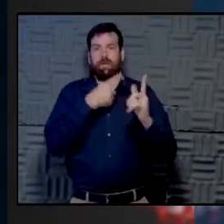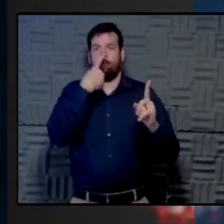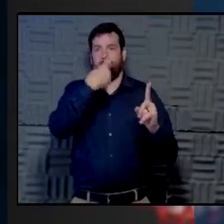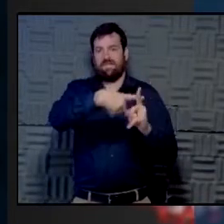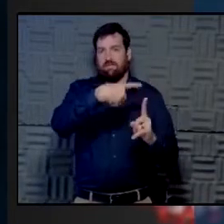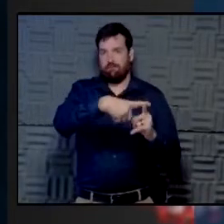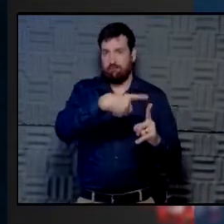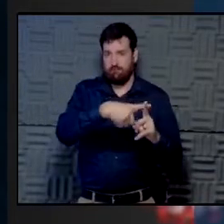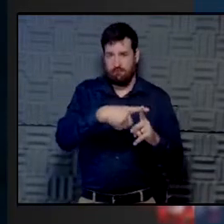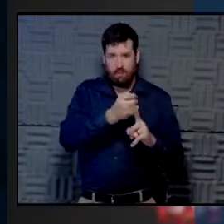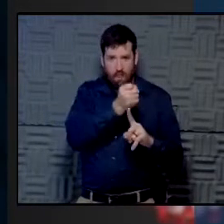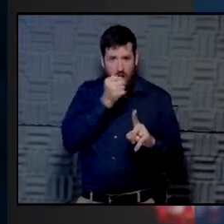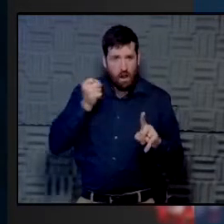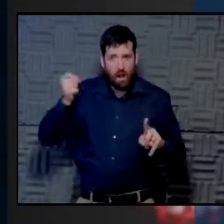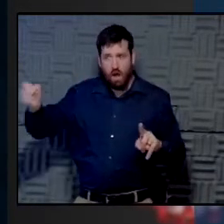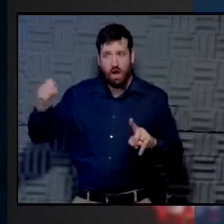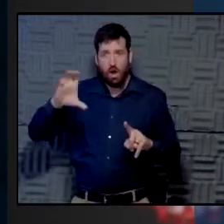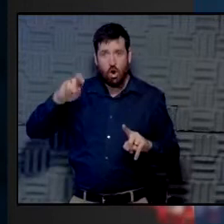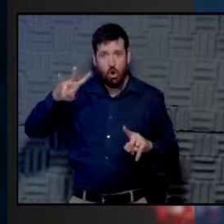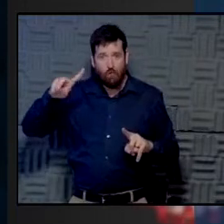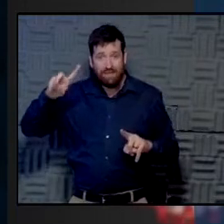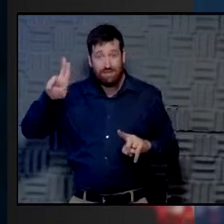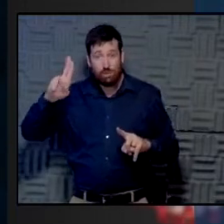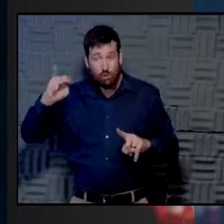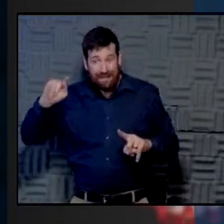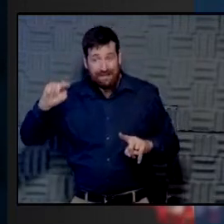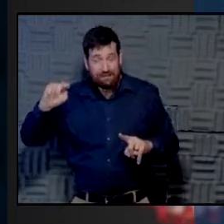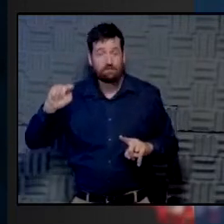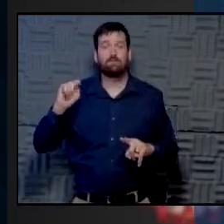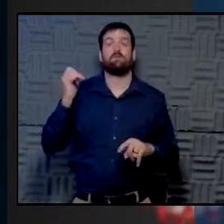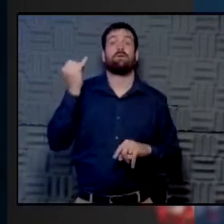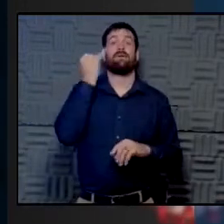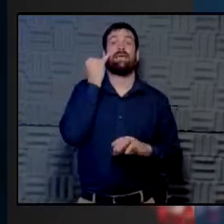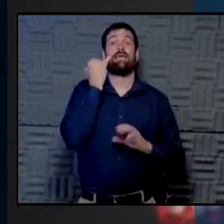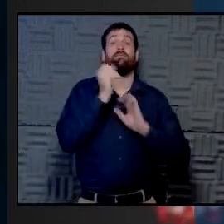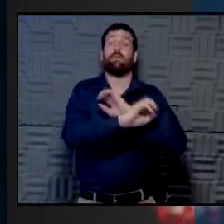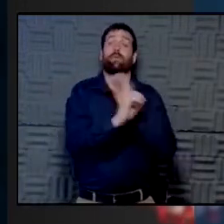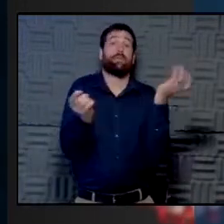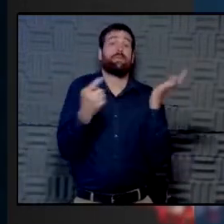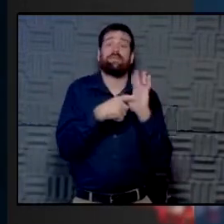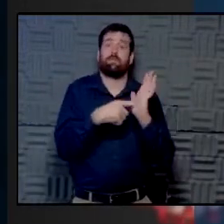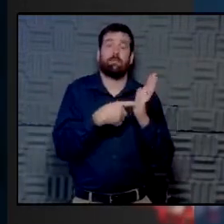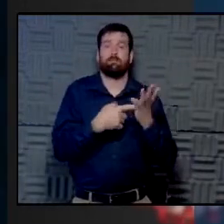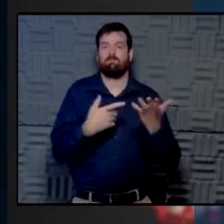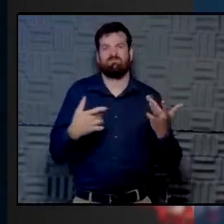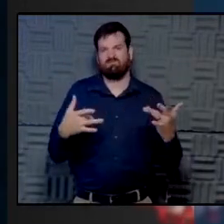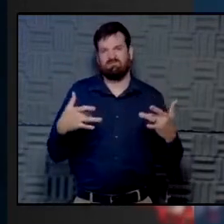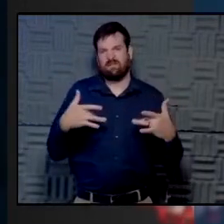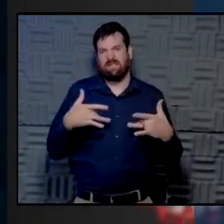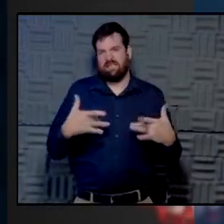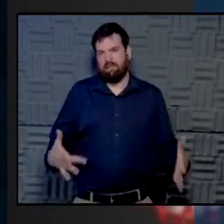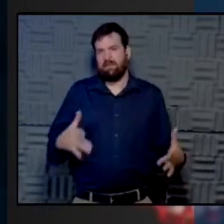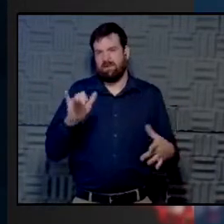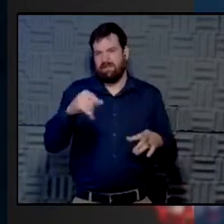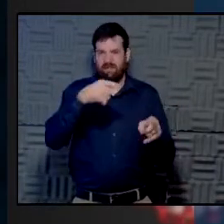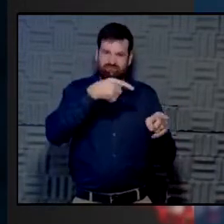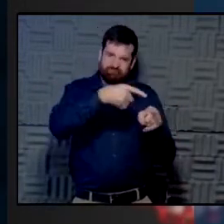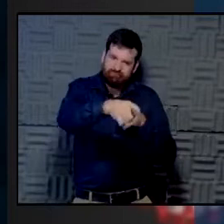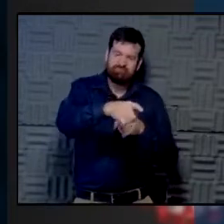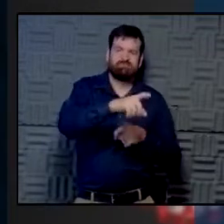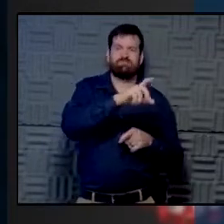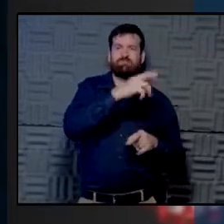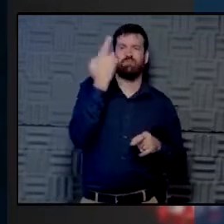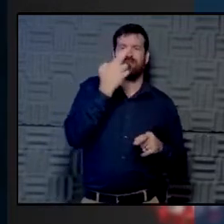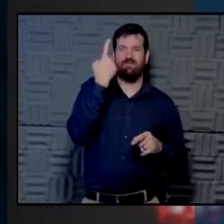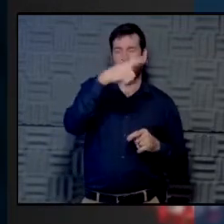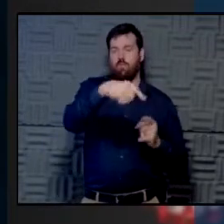screening, are they admitted to the COVID unit? If they're asymptomatic, typically they go to the unit where they need that specialty care that actually brought them